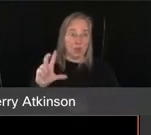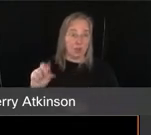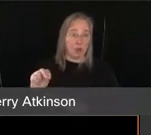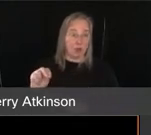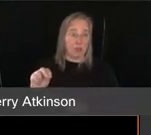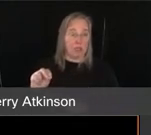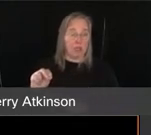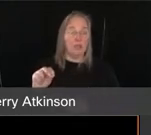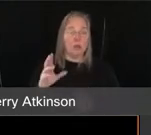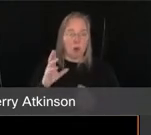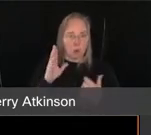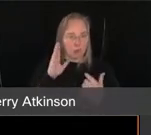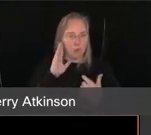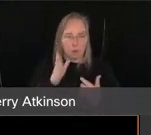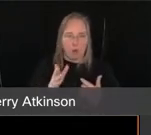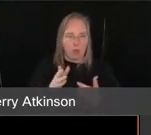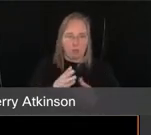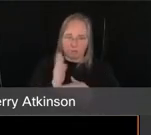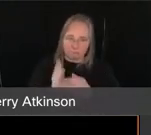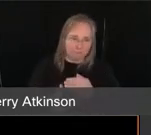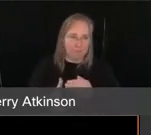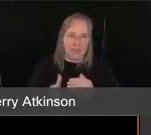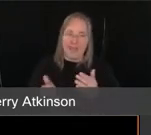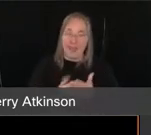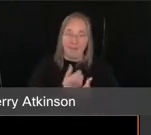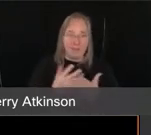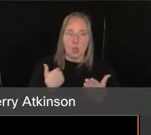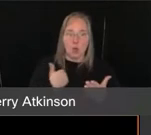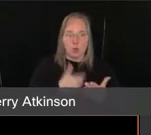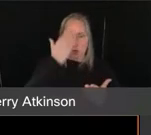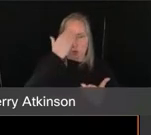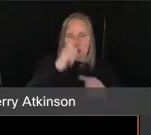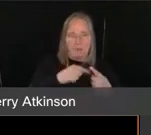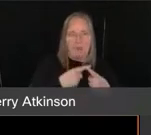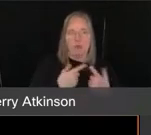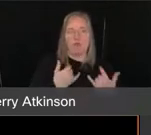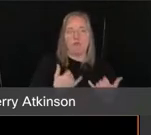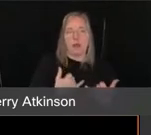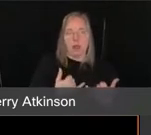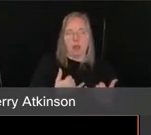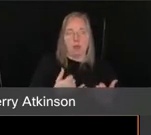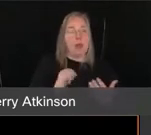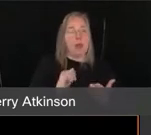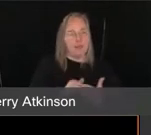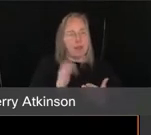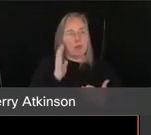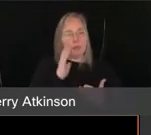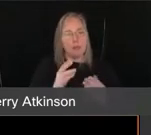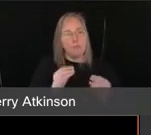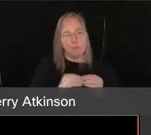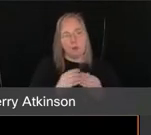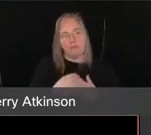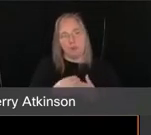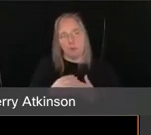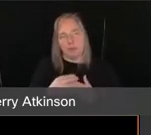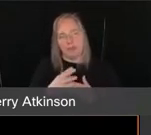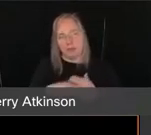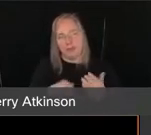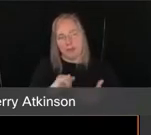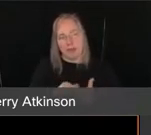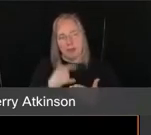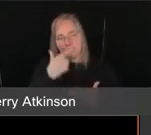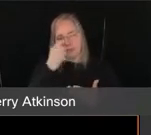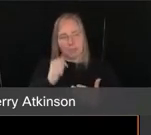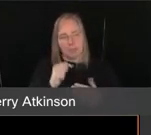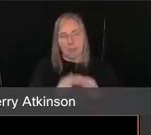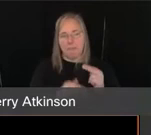have completed everything that we're aware of right now. And it'll be more fluid than that because we will, the buildings will